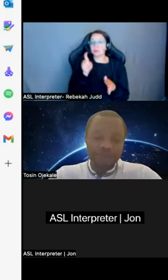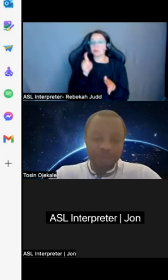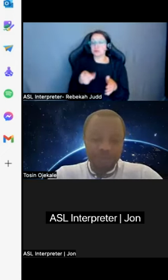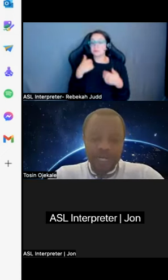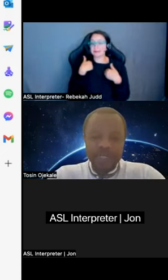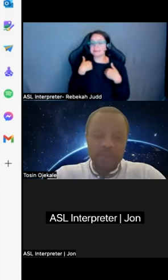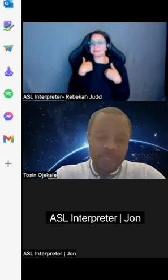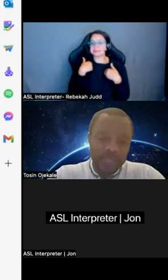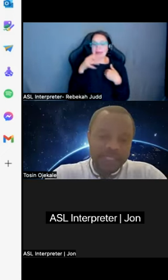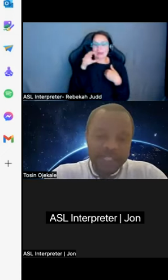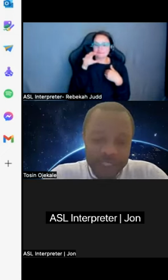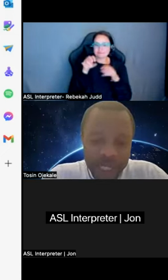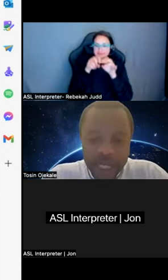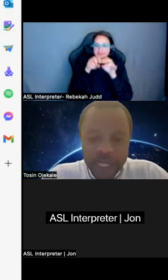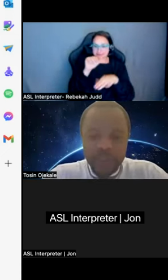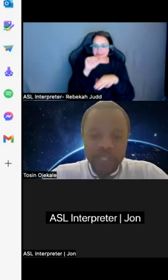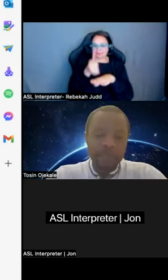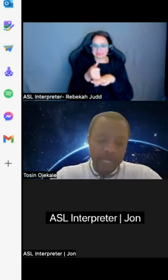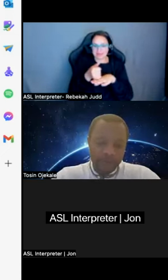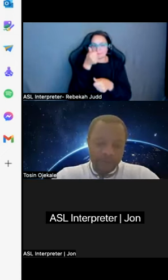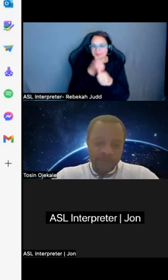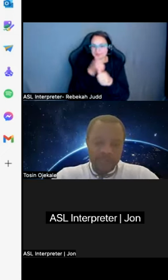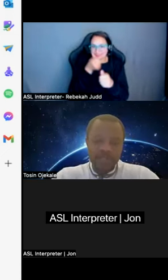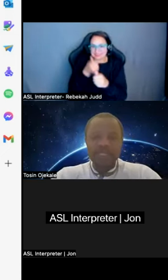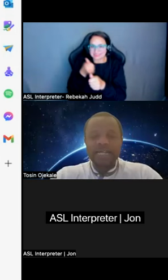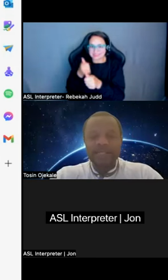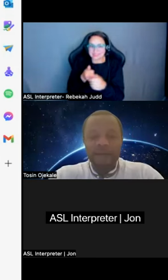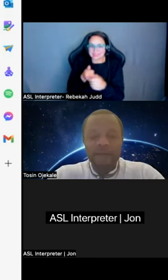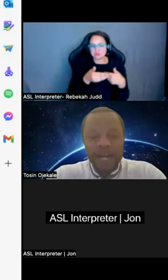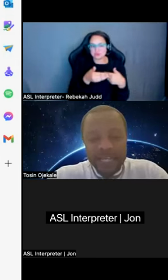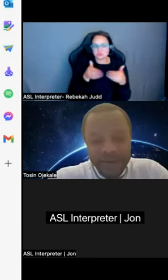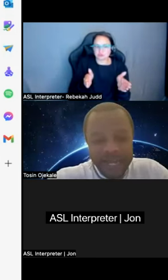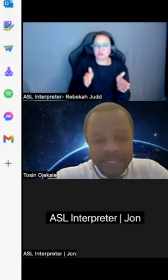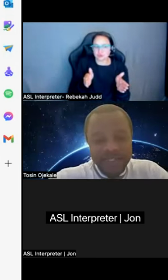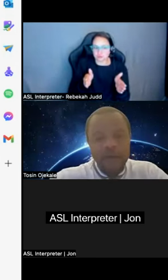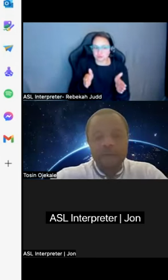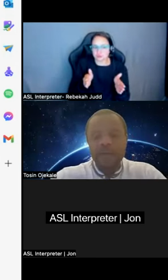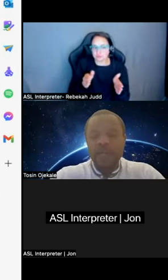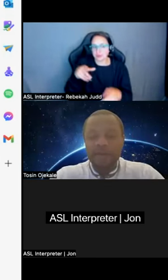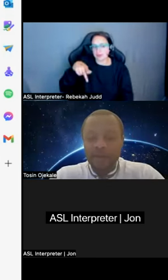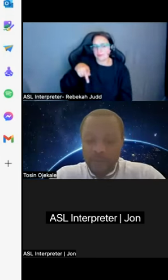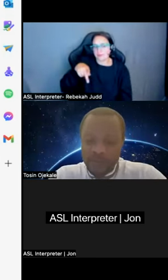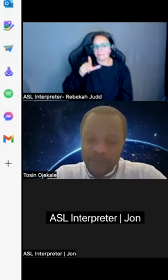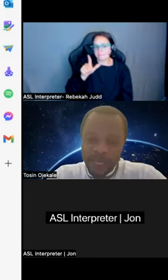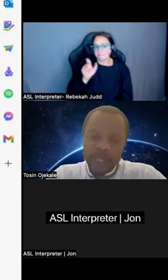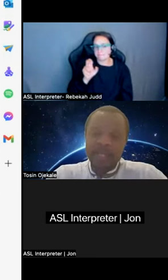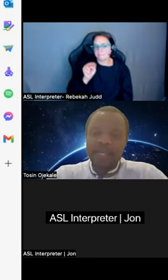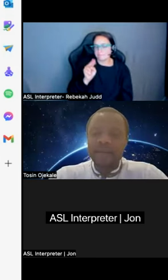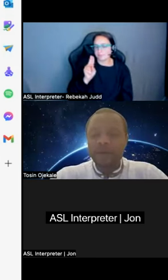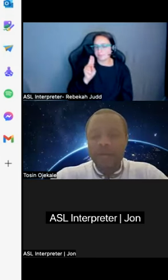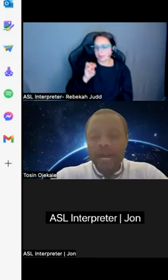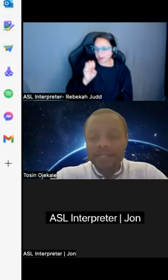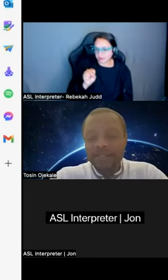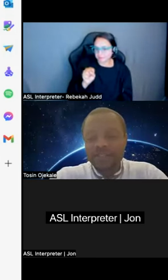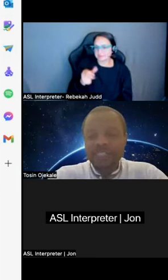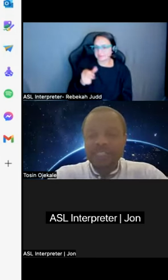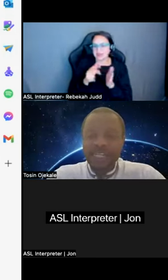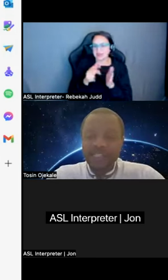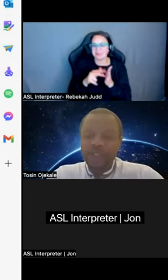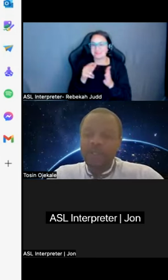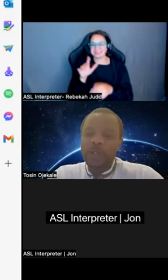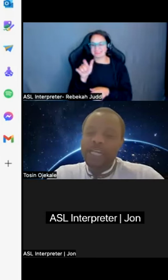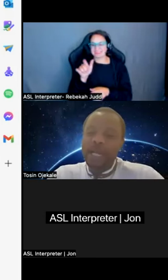each room and within plenums, that's confined areas of airflows. Then for racks, you